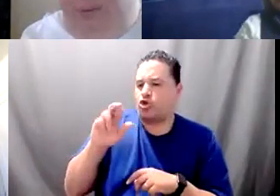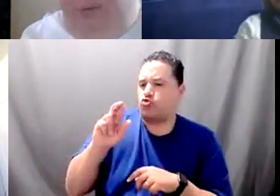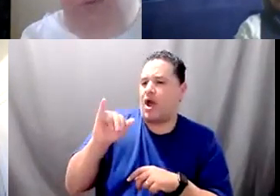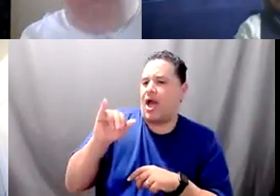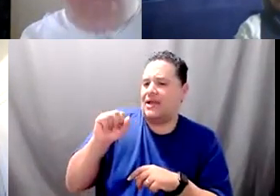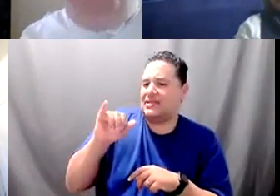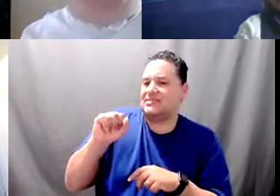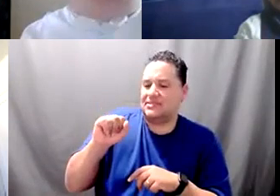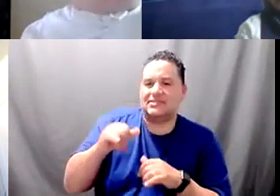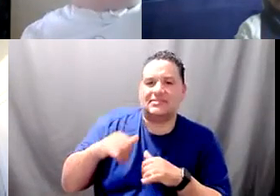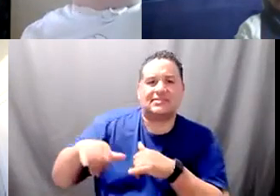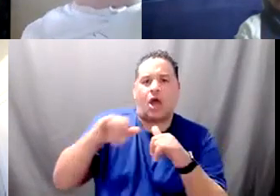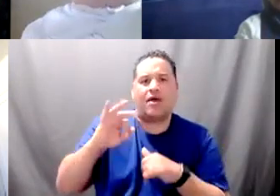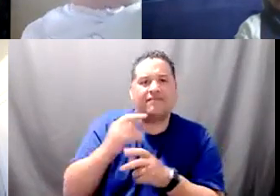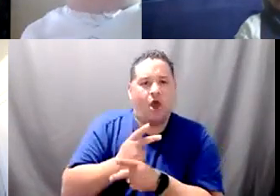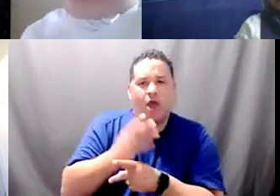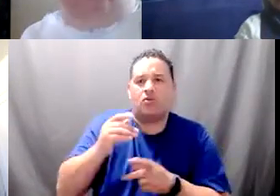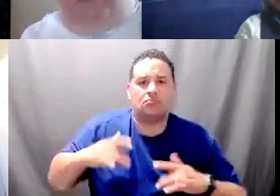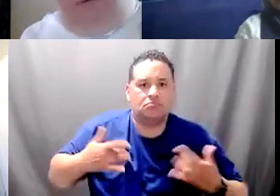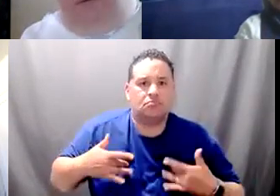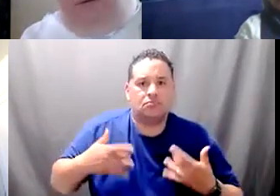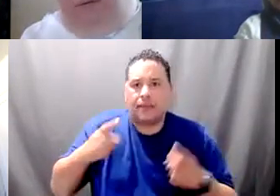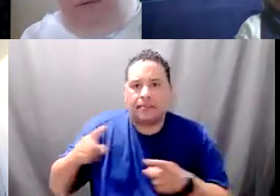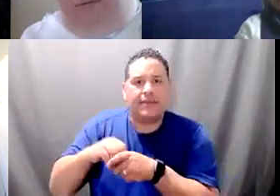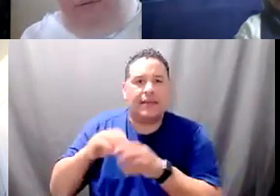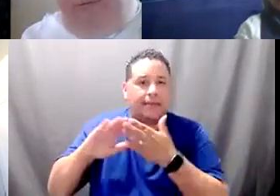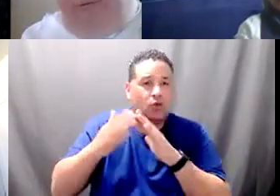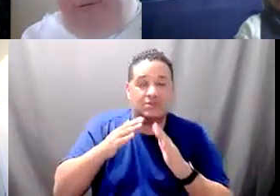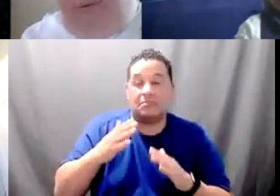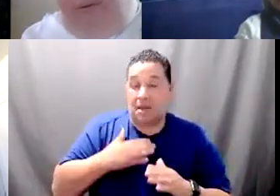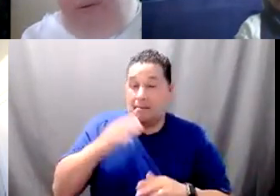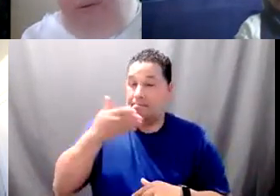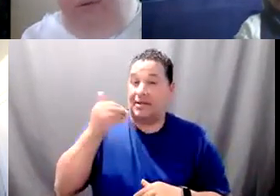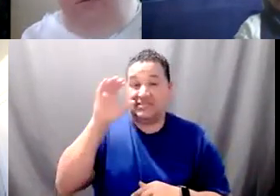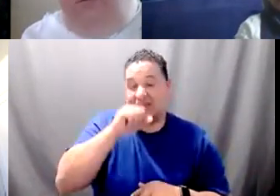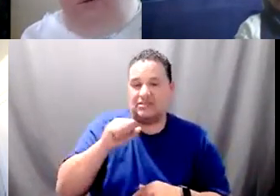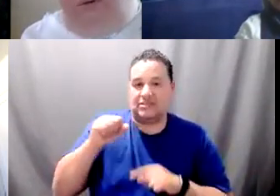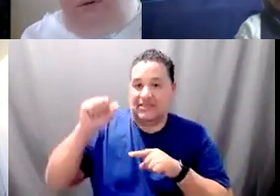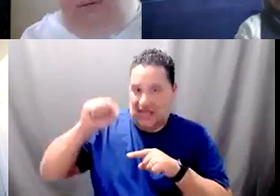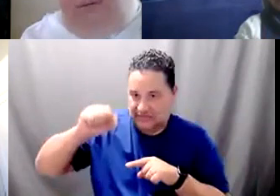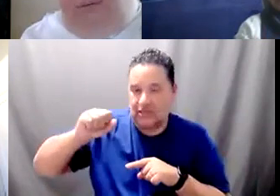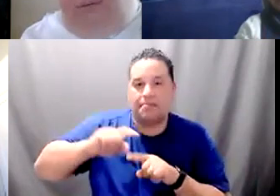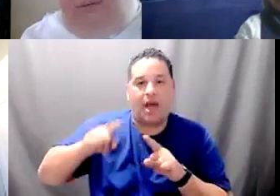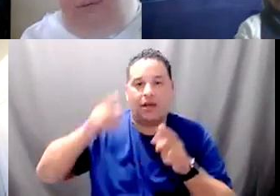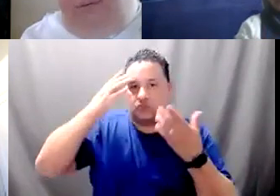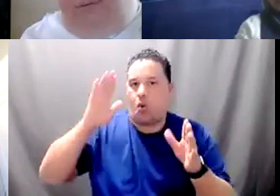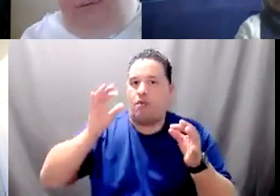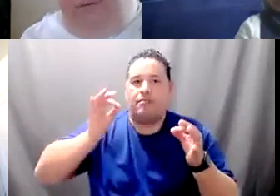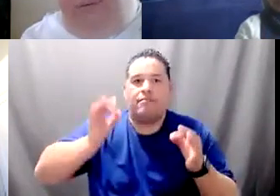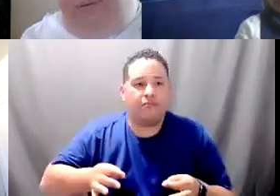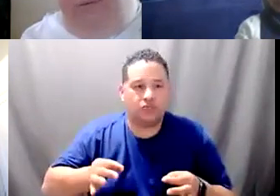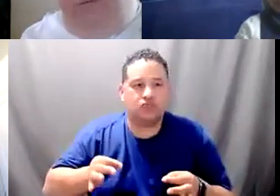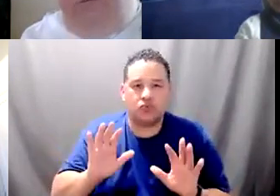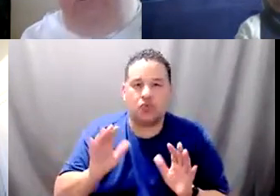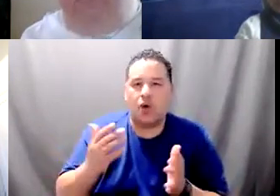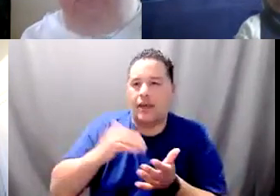what's going on in our communities. So my best guess would be yes, but I don't know that for sure. So again,